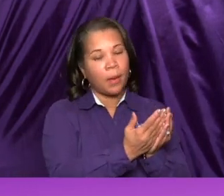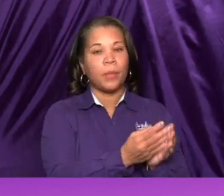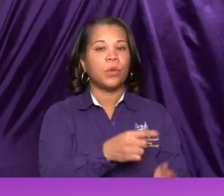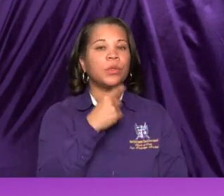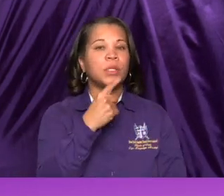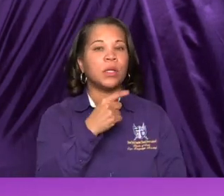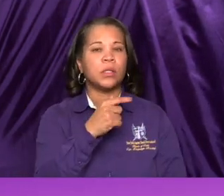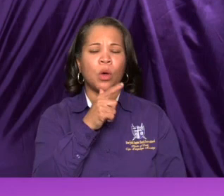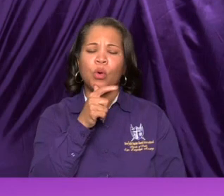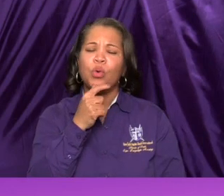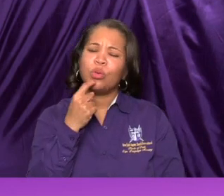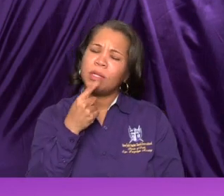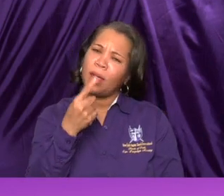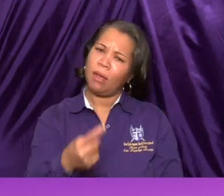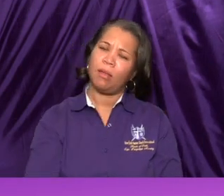who sinned?